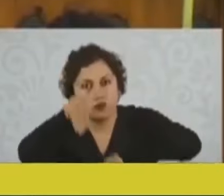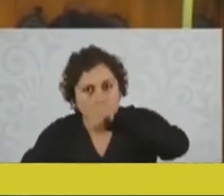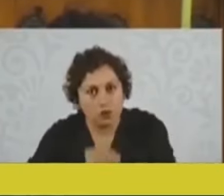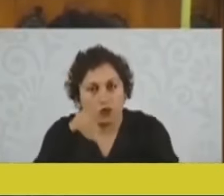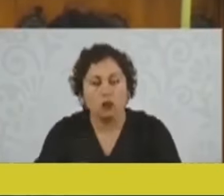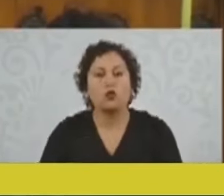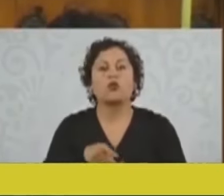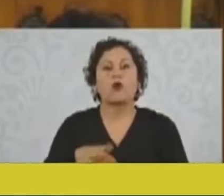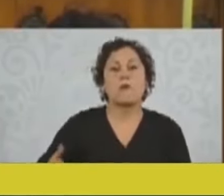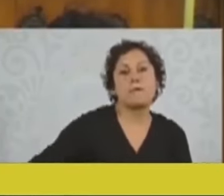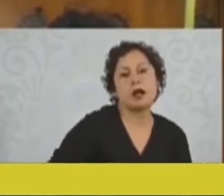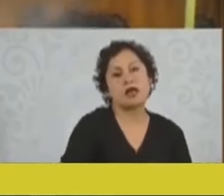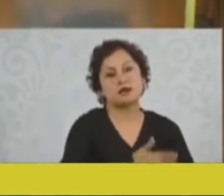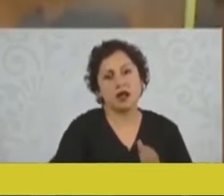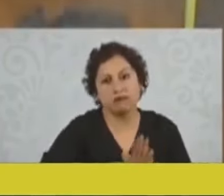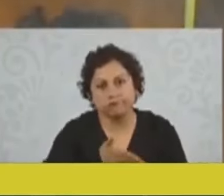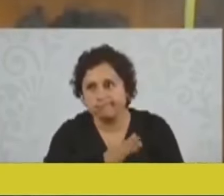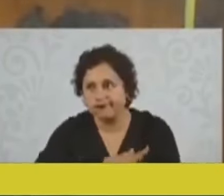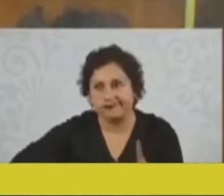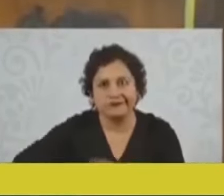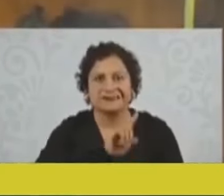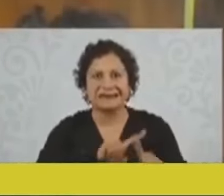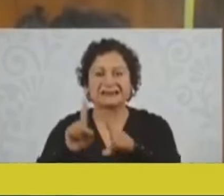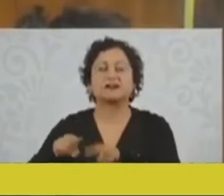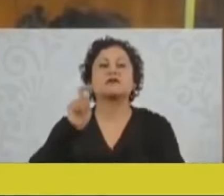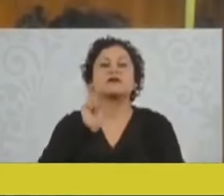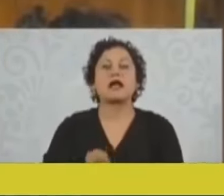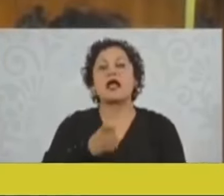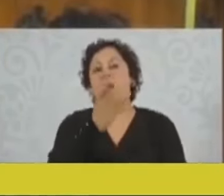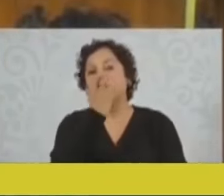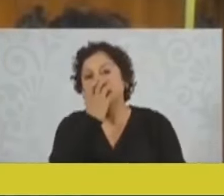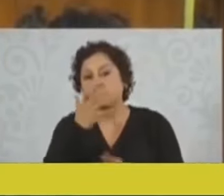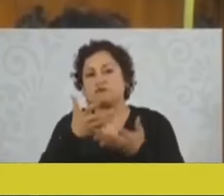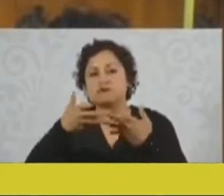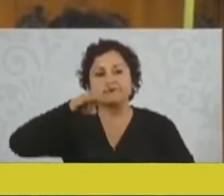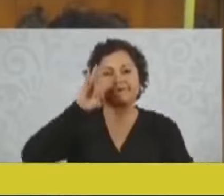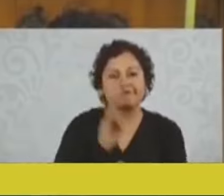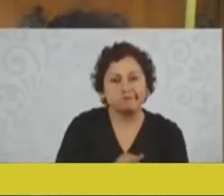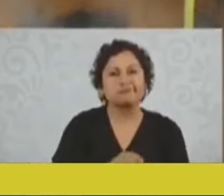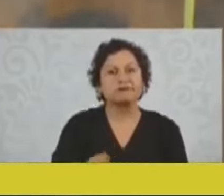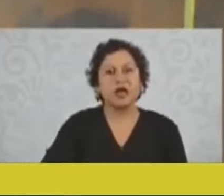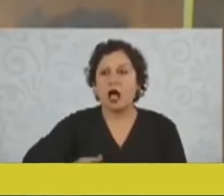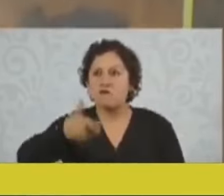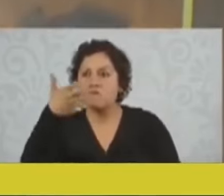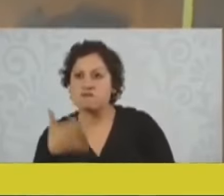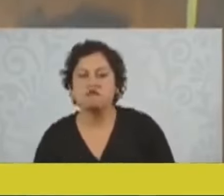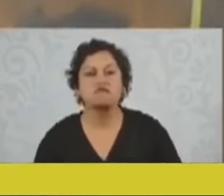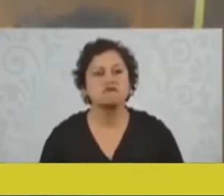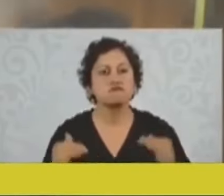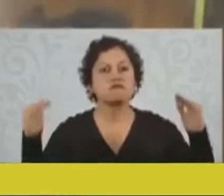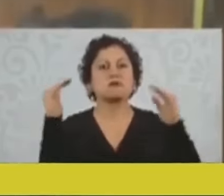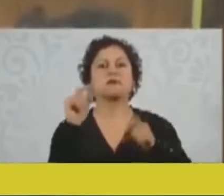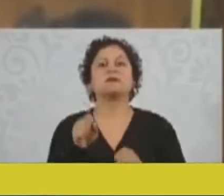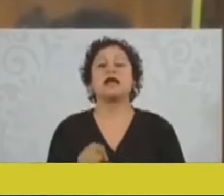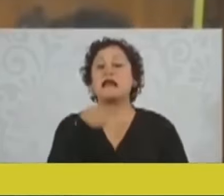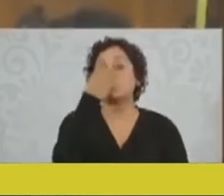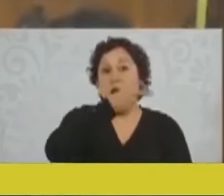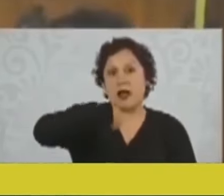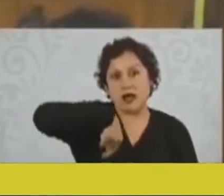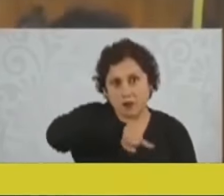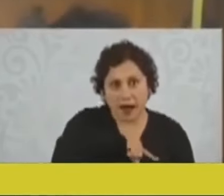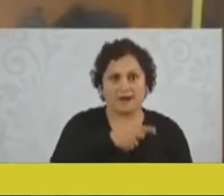of resources. Production, fishery, fertilizers for free. Prices of